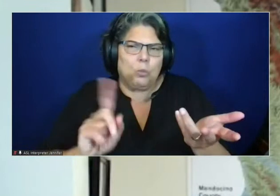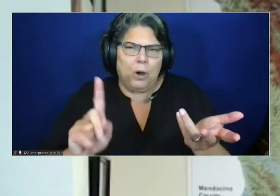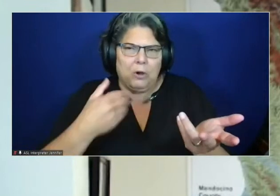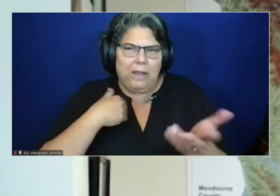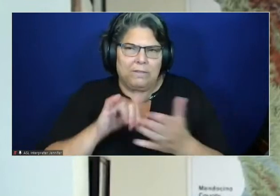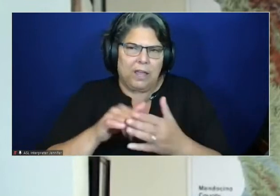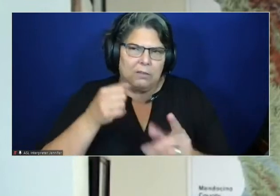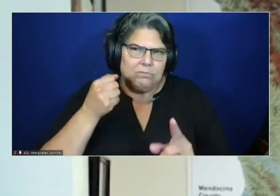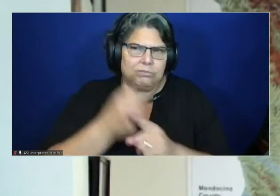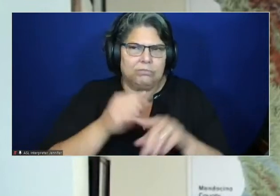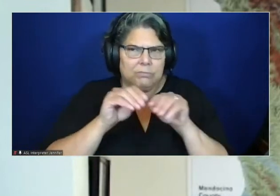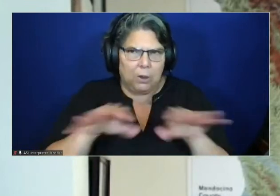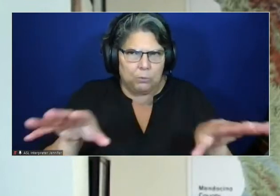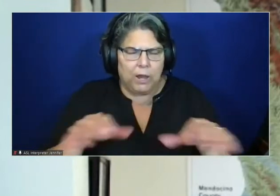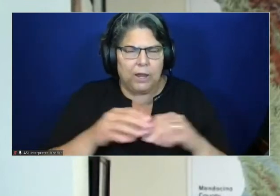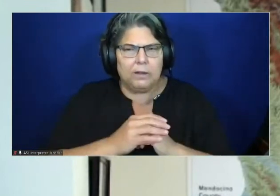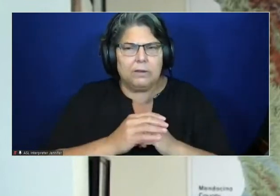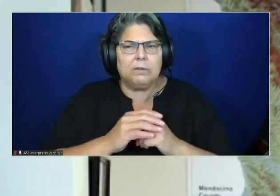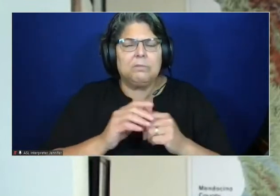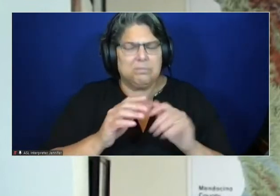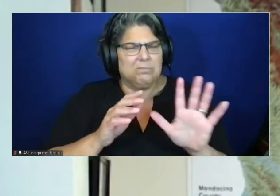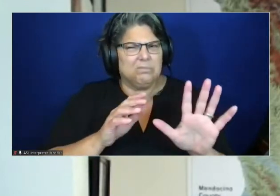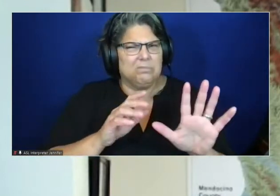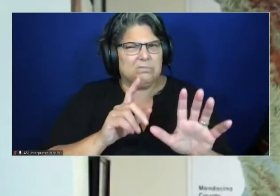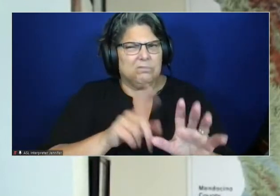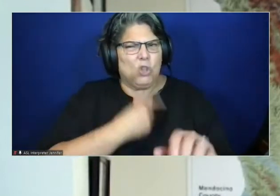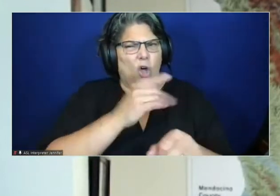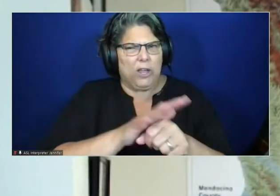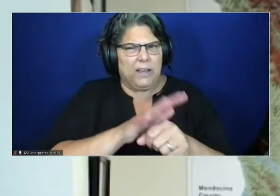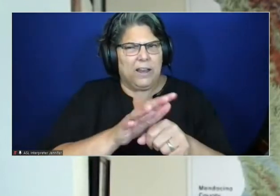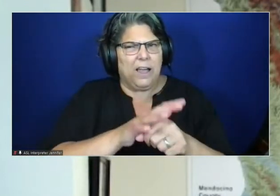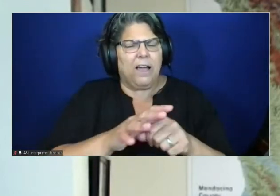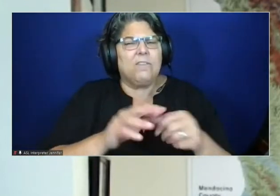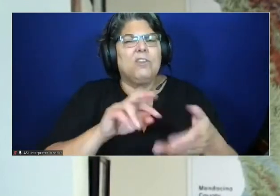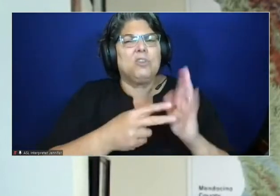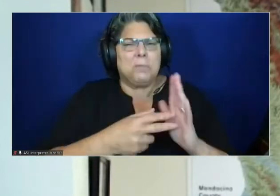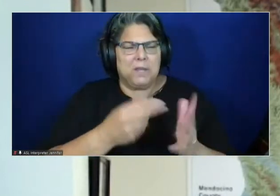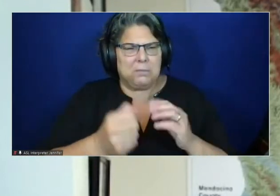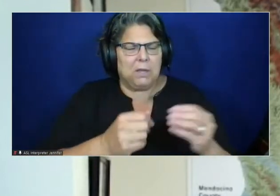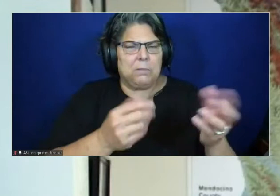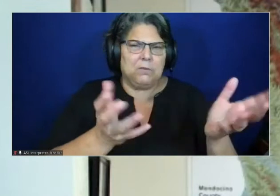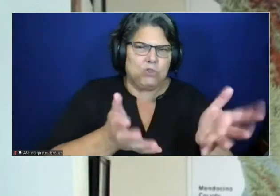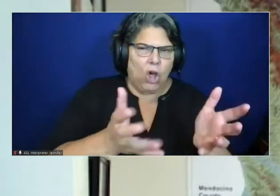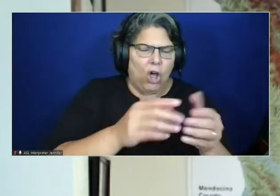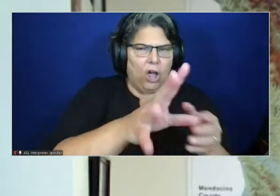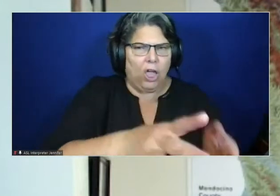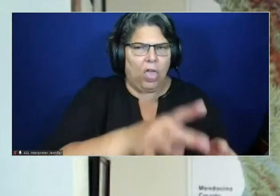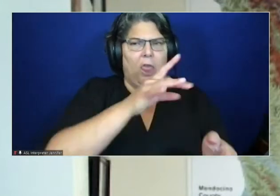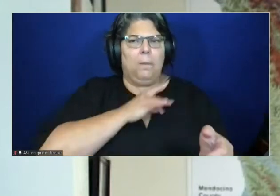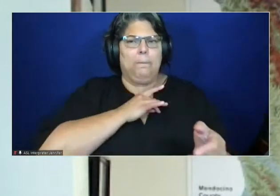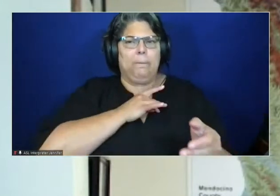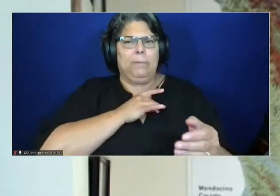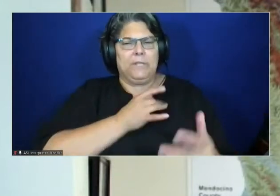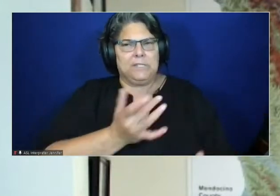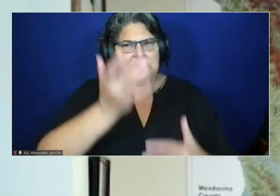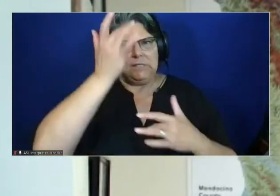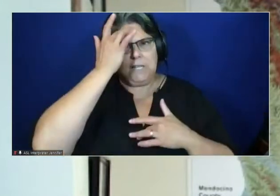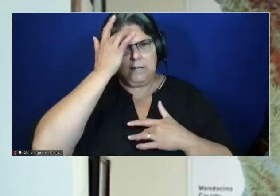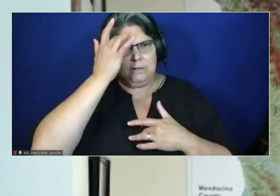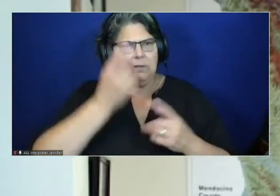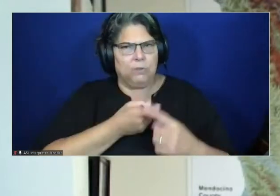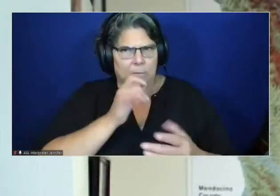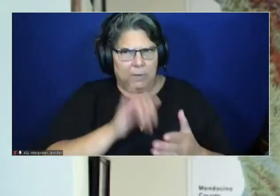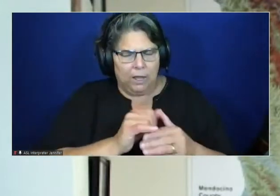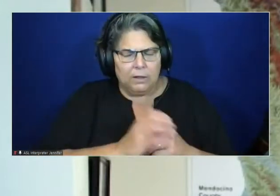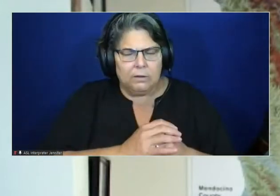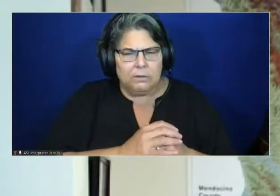is, enough of a contact that they could have had transmission through that contact, and that